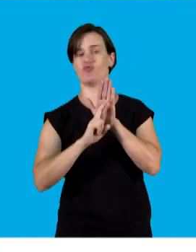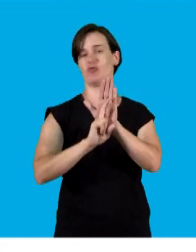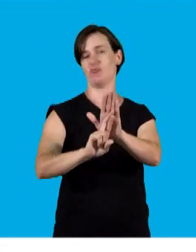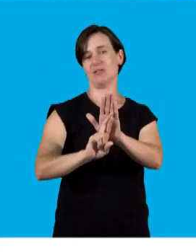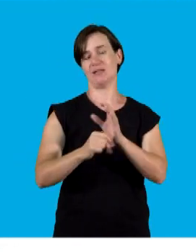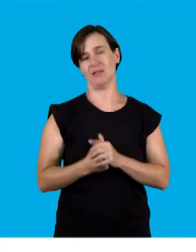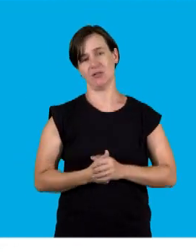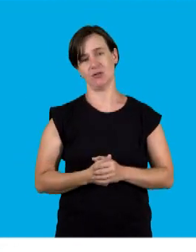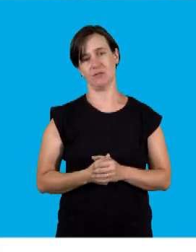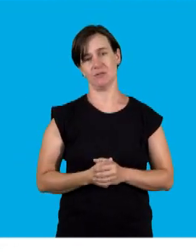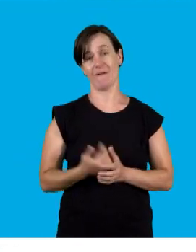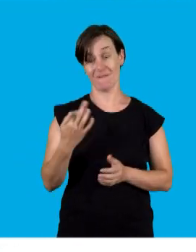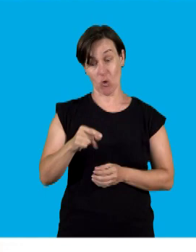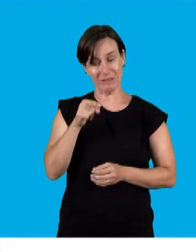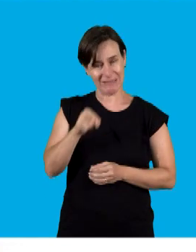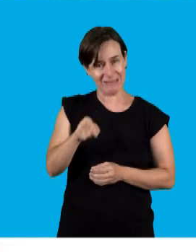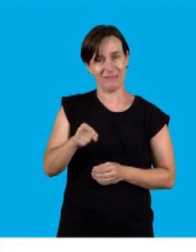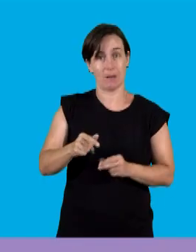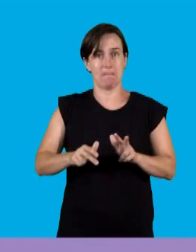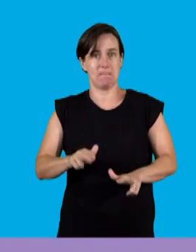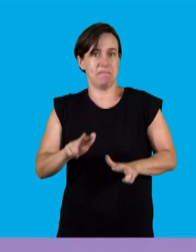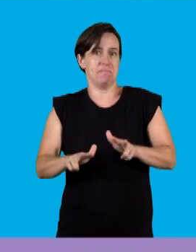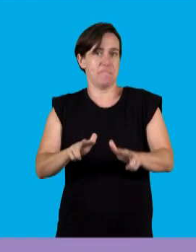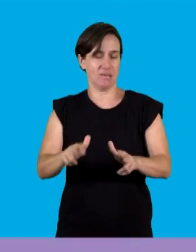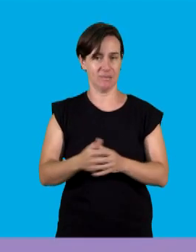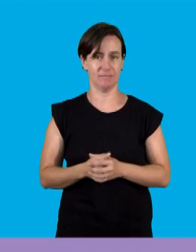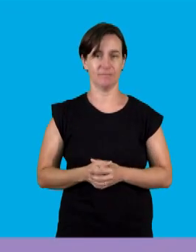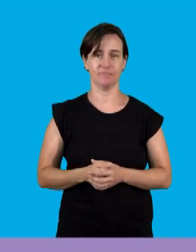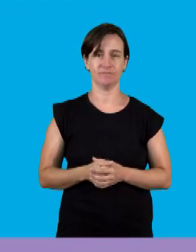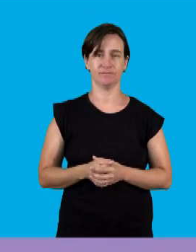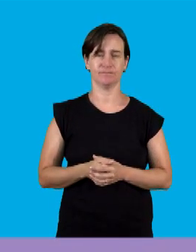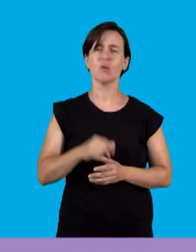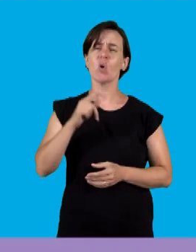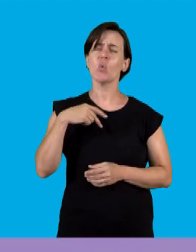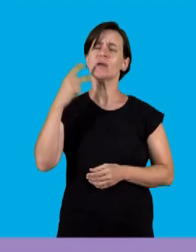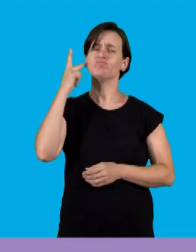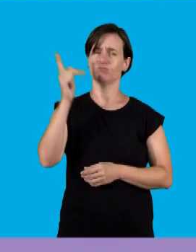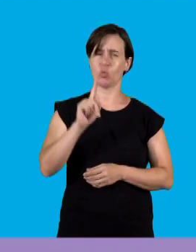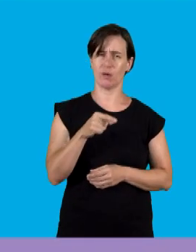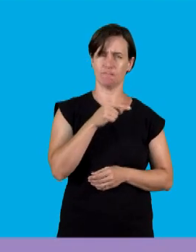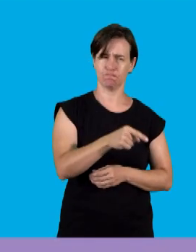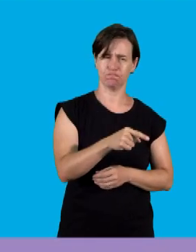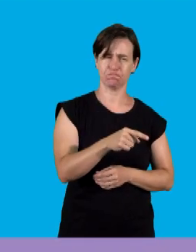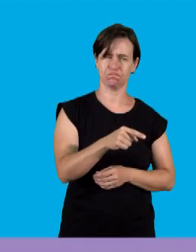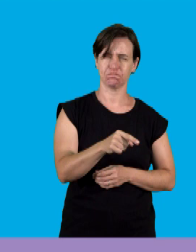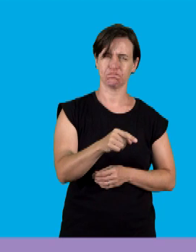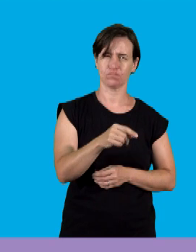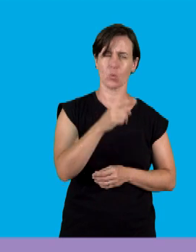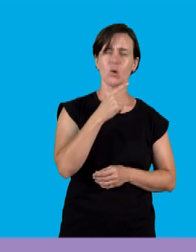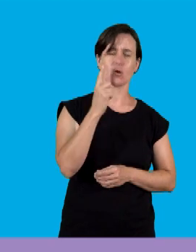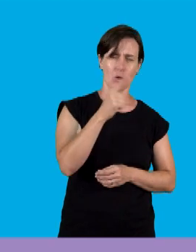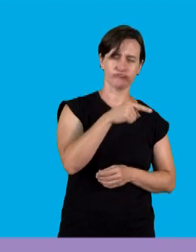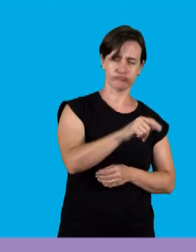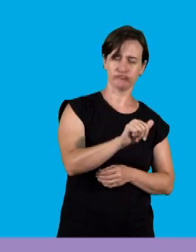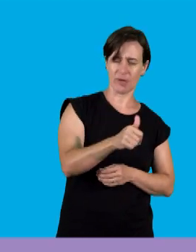this sequence or of this geometric pattern, because as we know that the first term, what is going to be